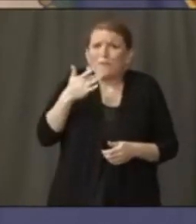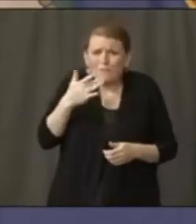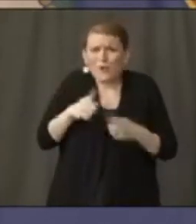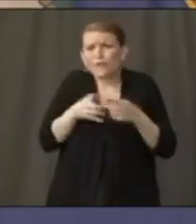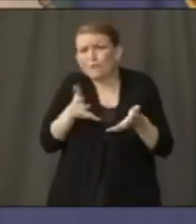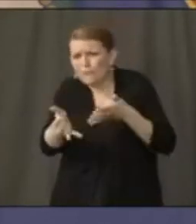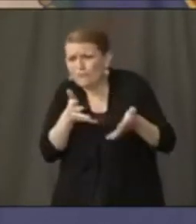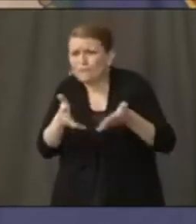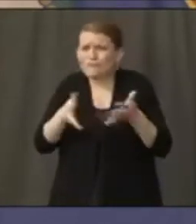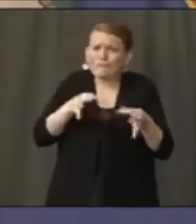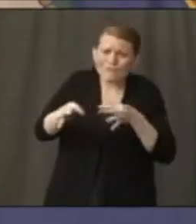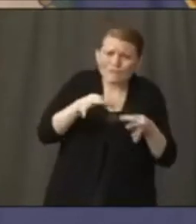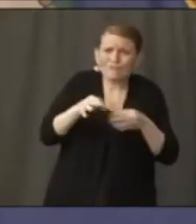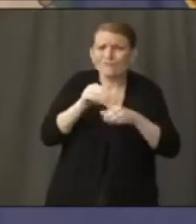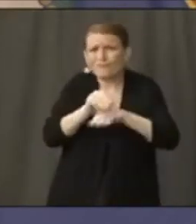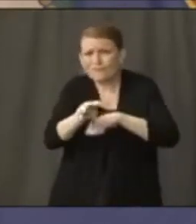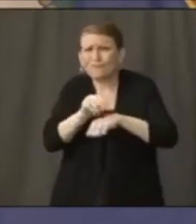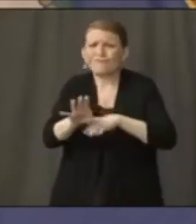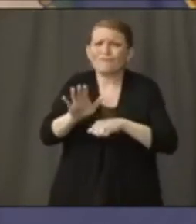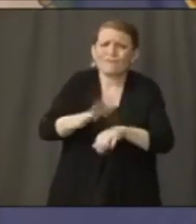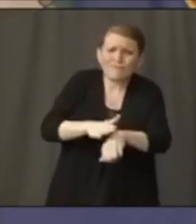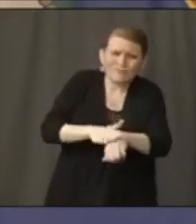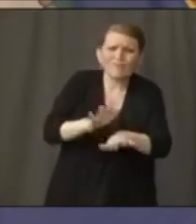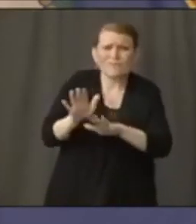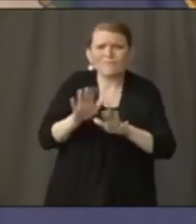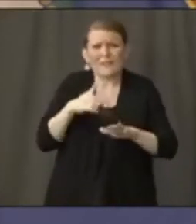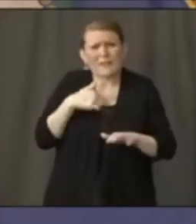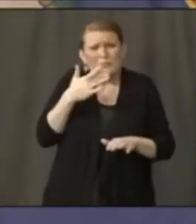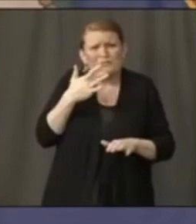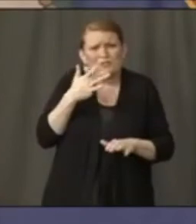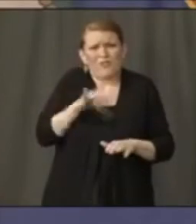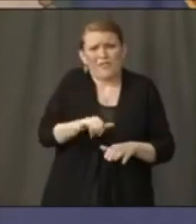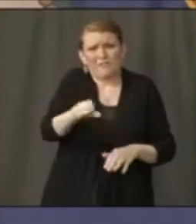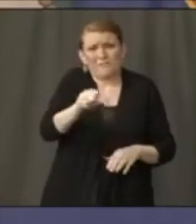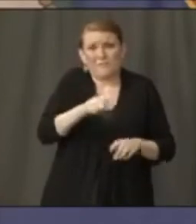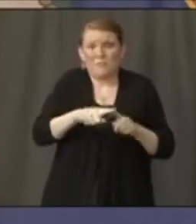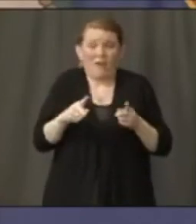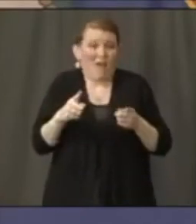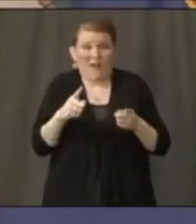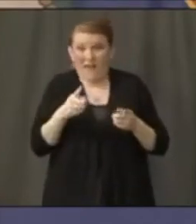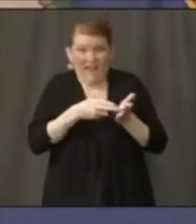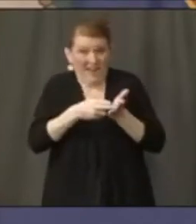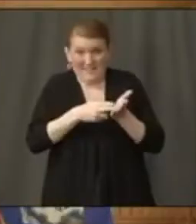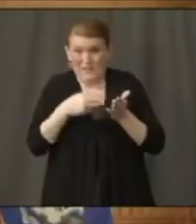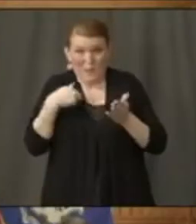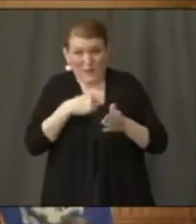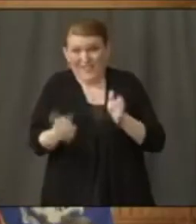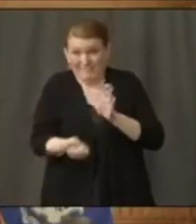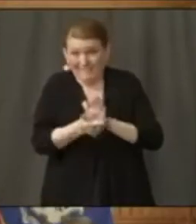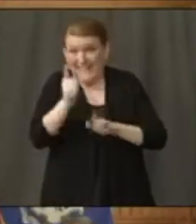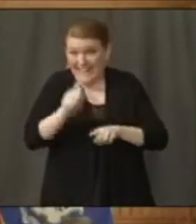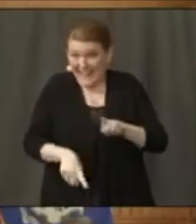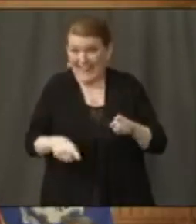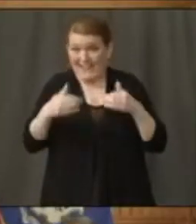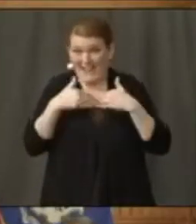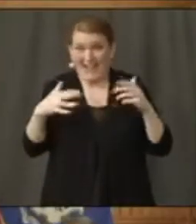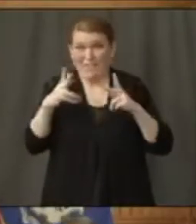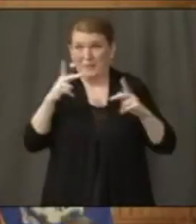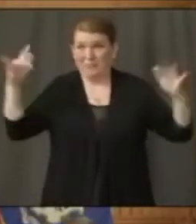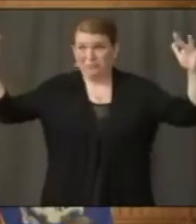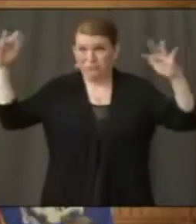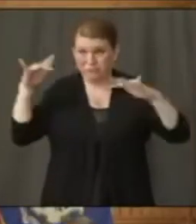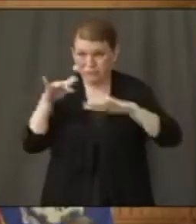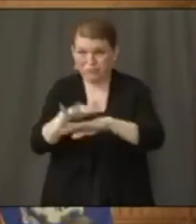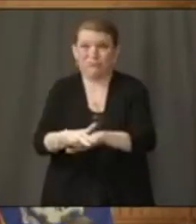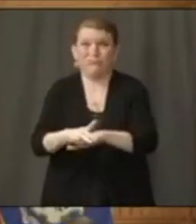from outside. It's too early. And should it be done in concert with New York? Because that's going